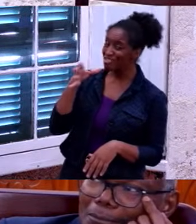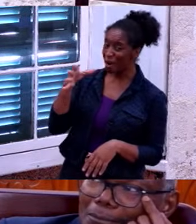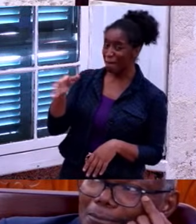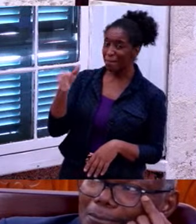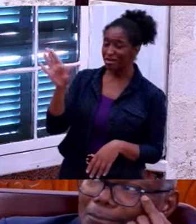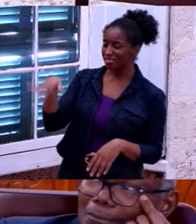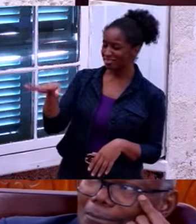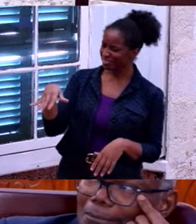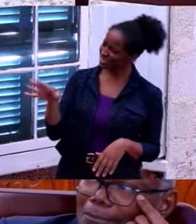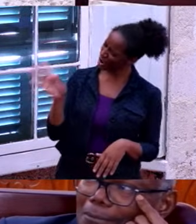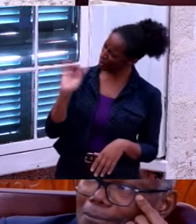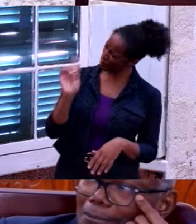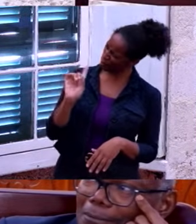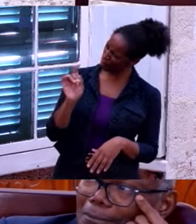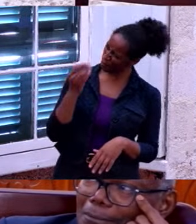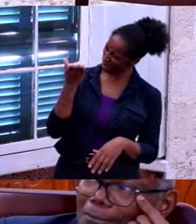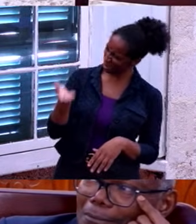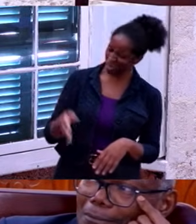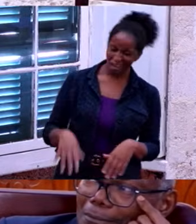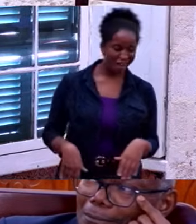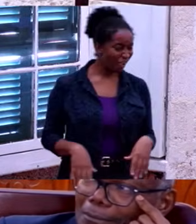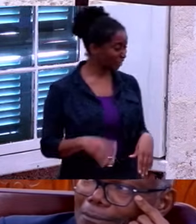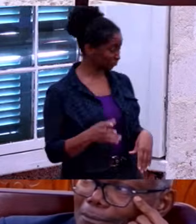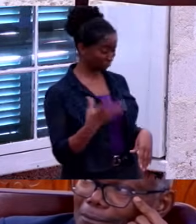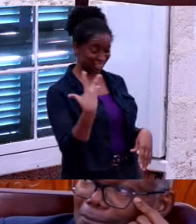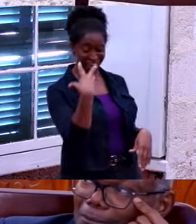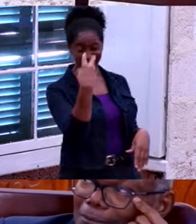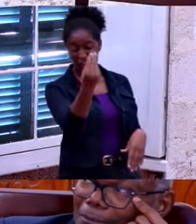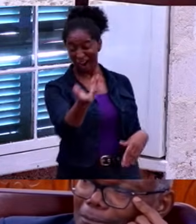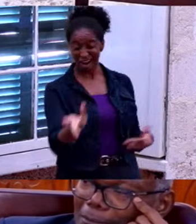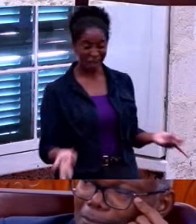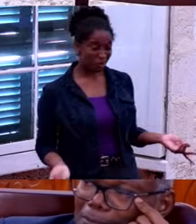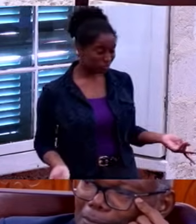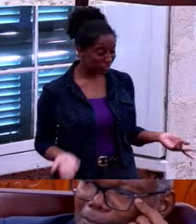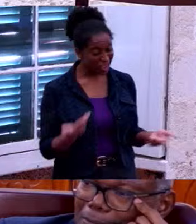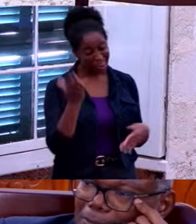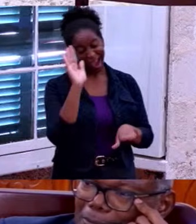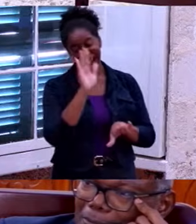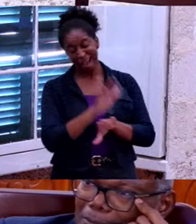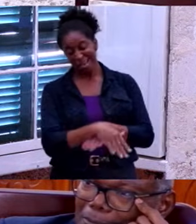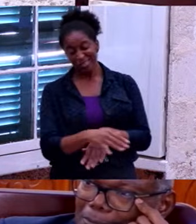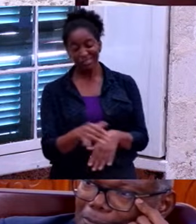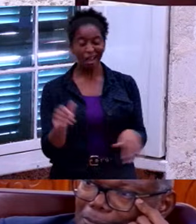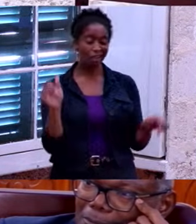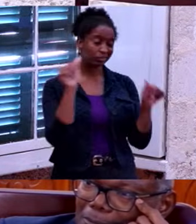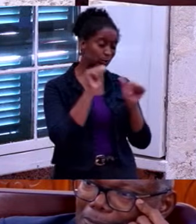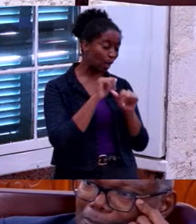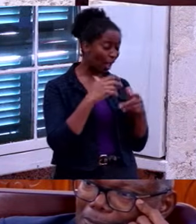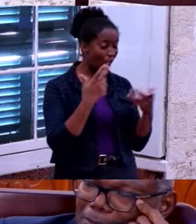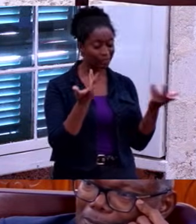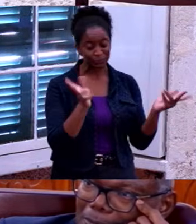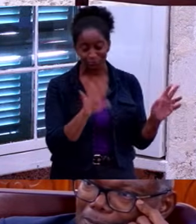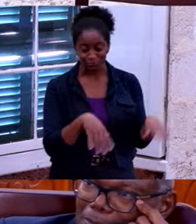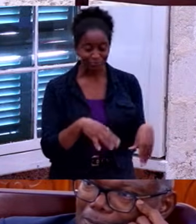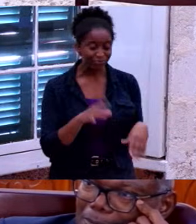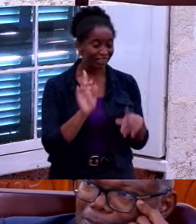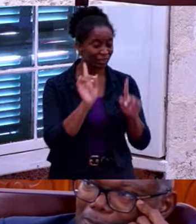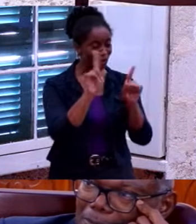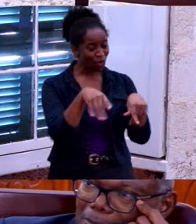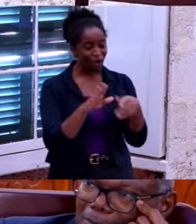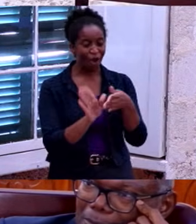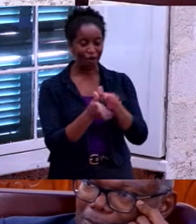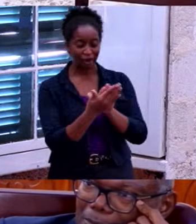drinking last night, so you will see him out here. No, he sleep by." And she would give you a name, and you would get all kinds of stories, but these are